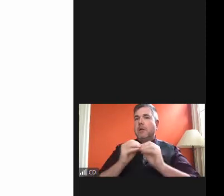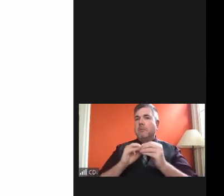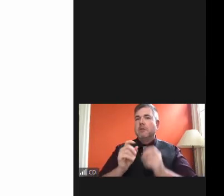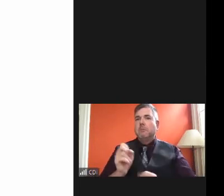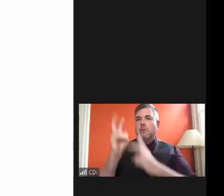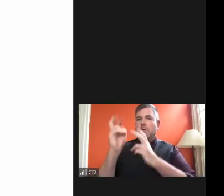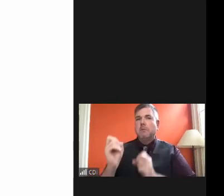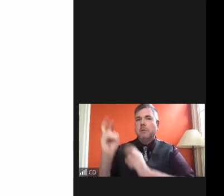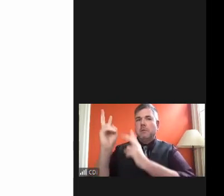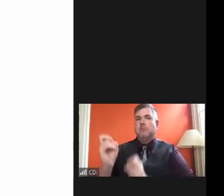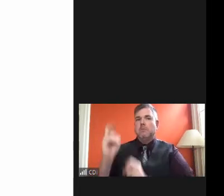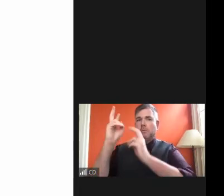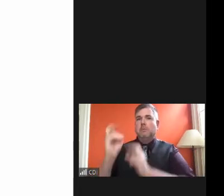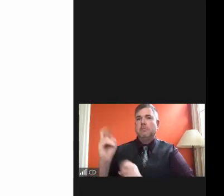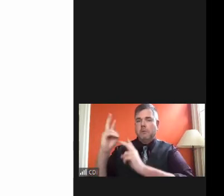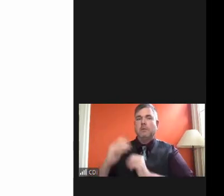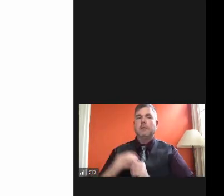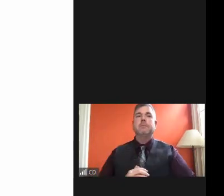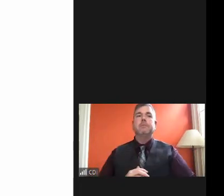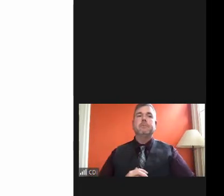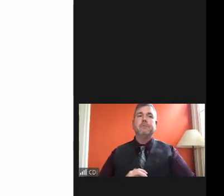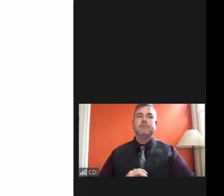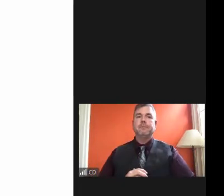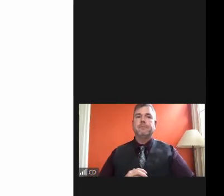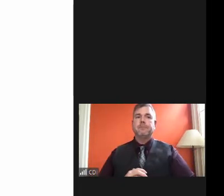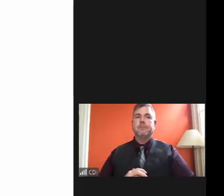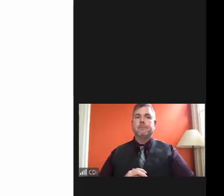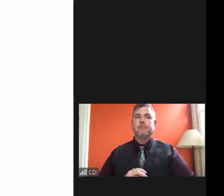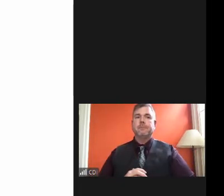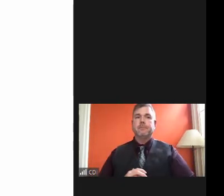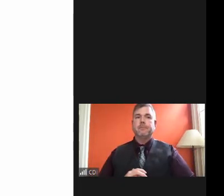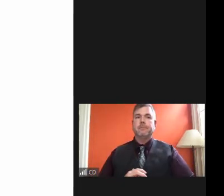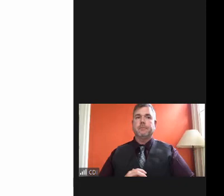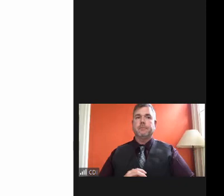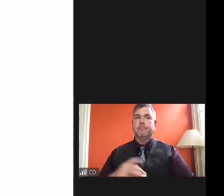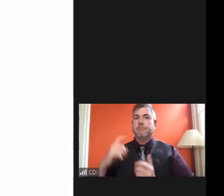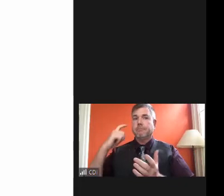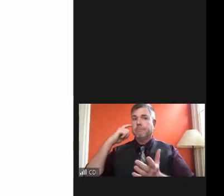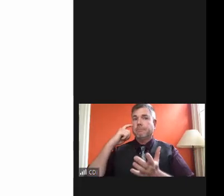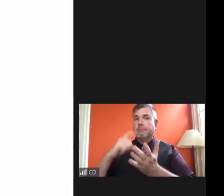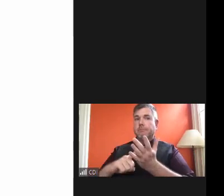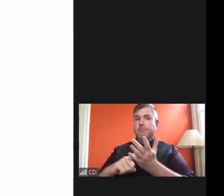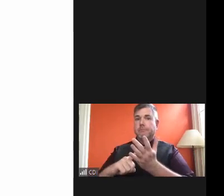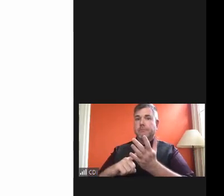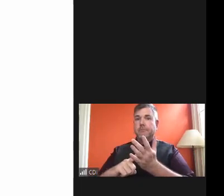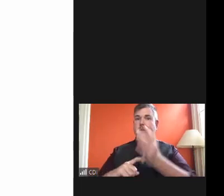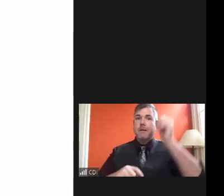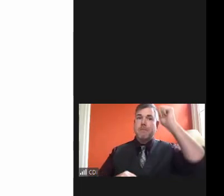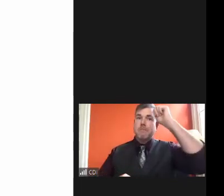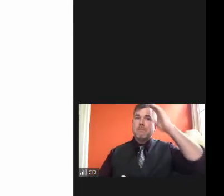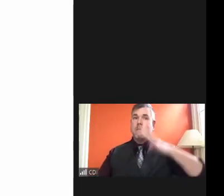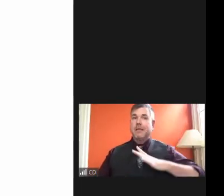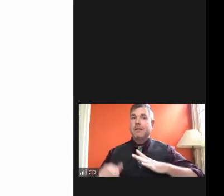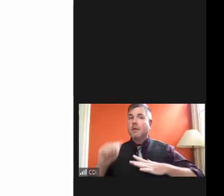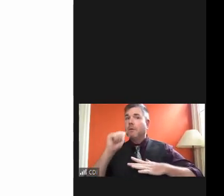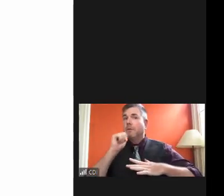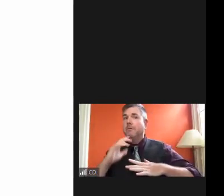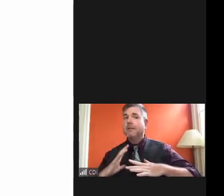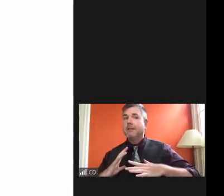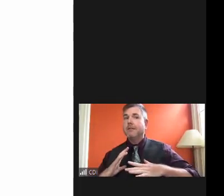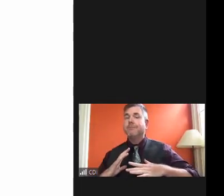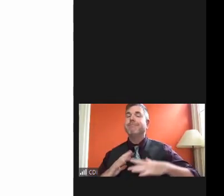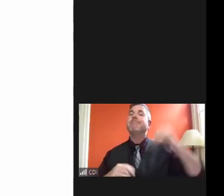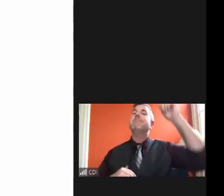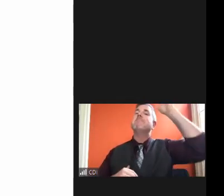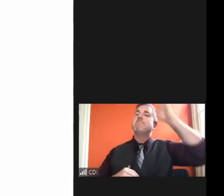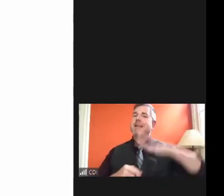cases tends to be a little bit higher among men, and that's been a national, international reality, and